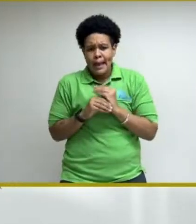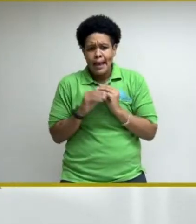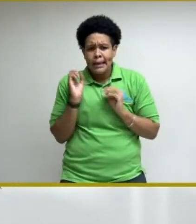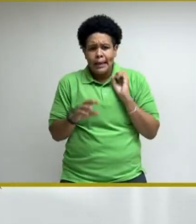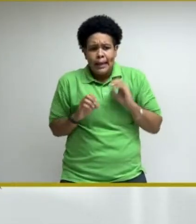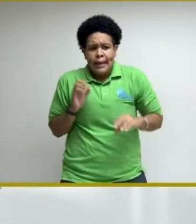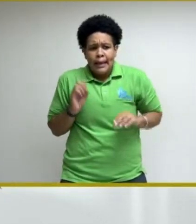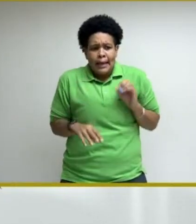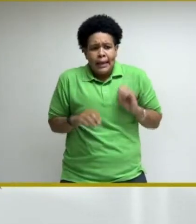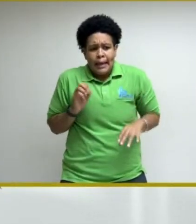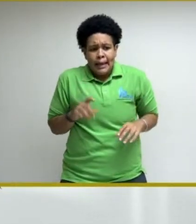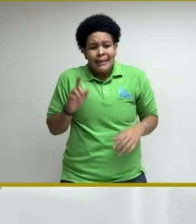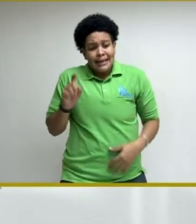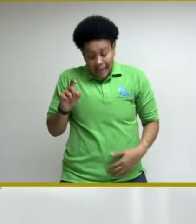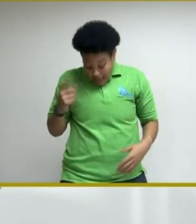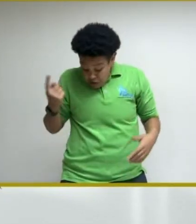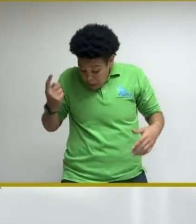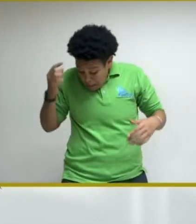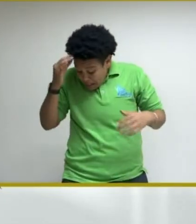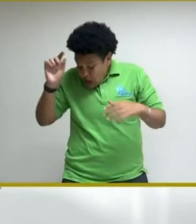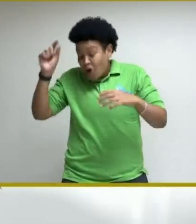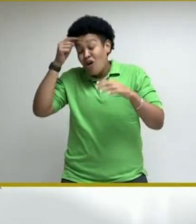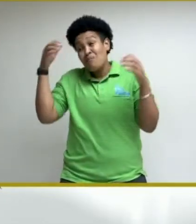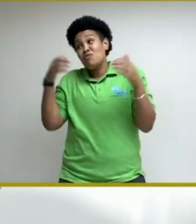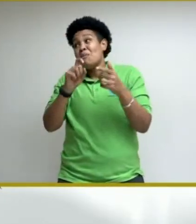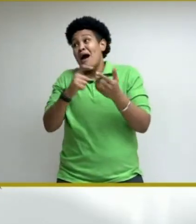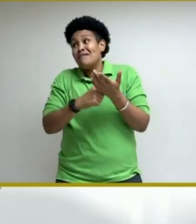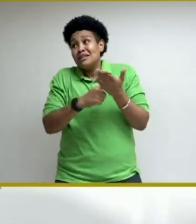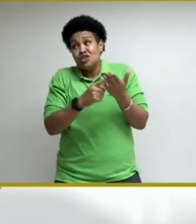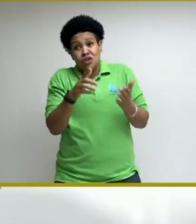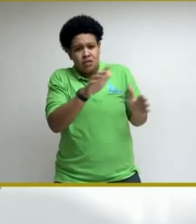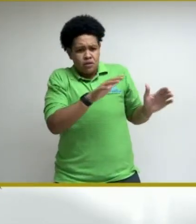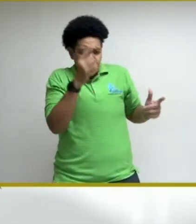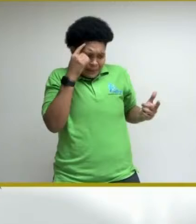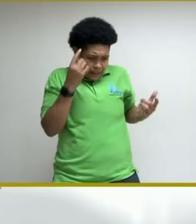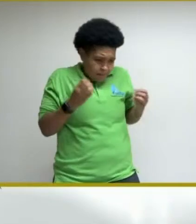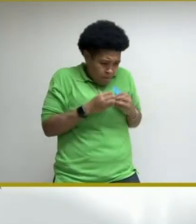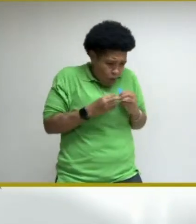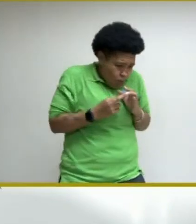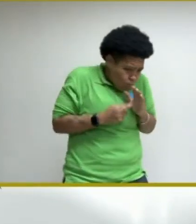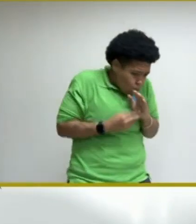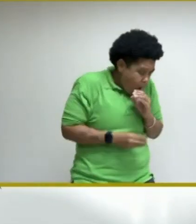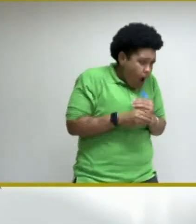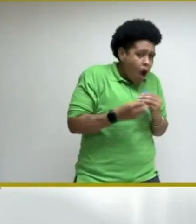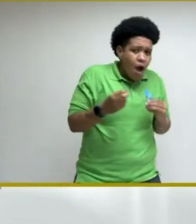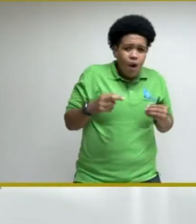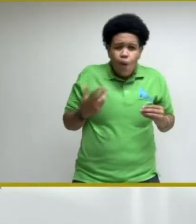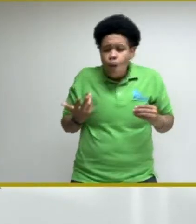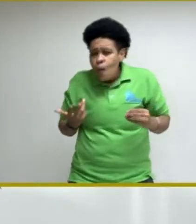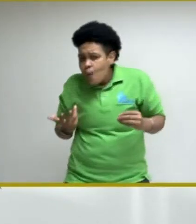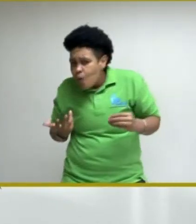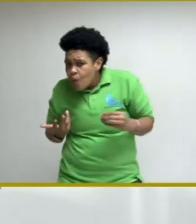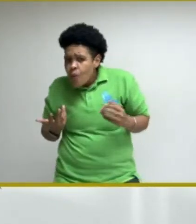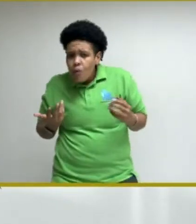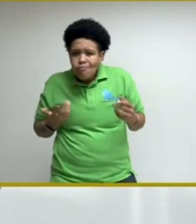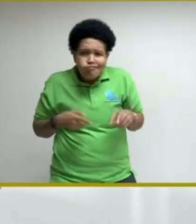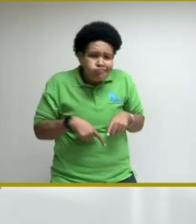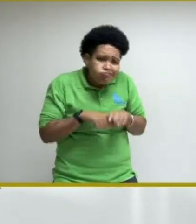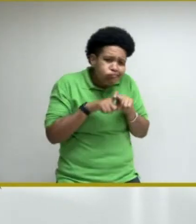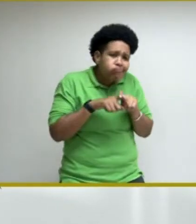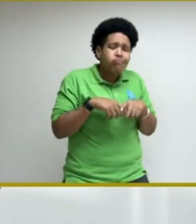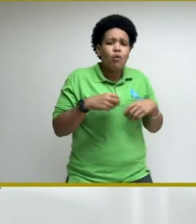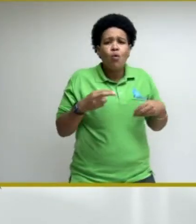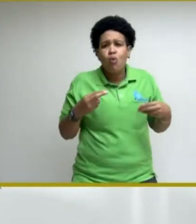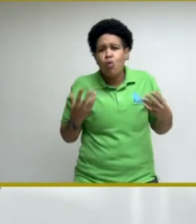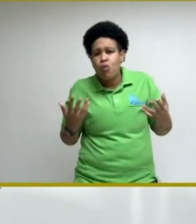that's something I think the Cabinet of Jamaica will have to deliberate on in terms of how we go about doing that. You know,